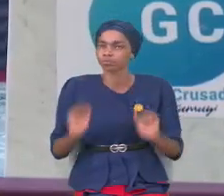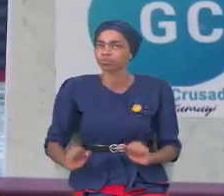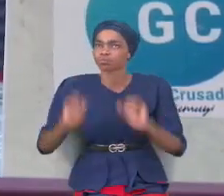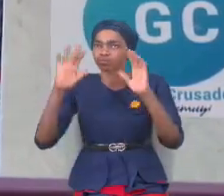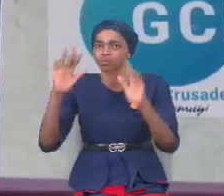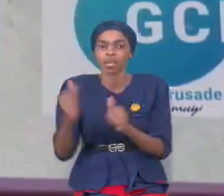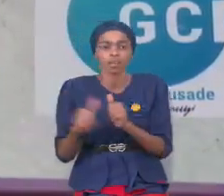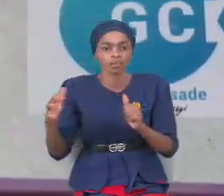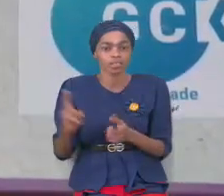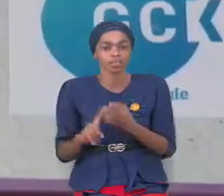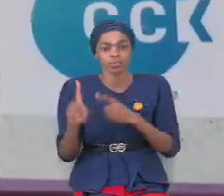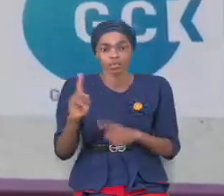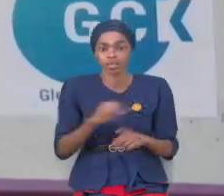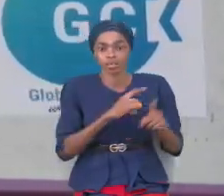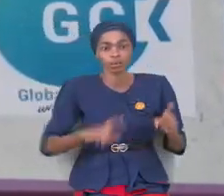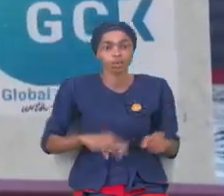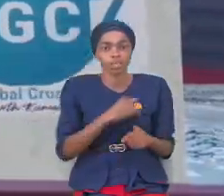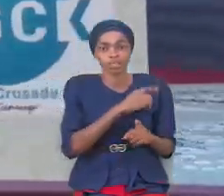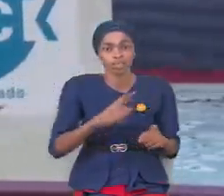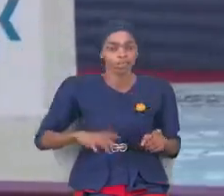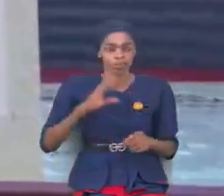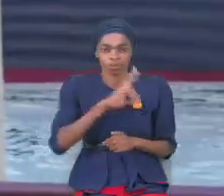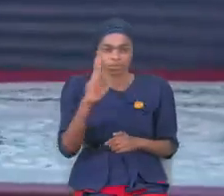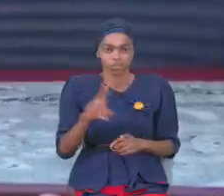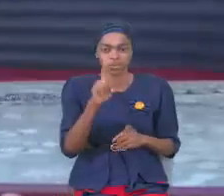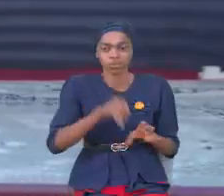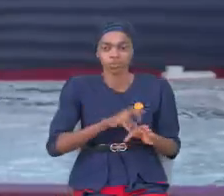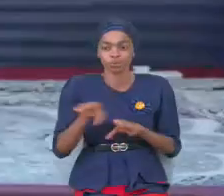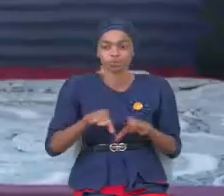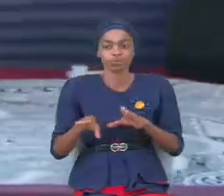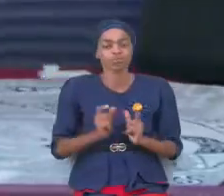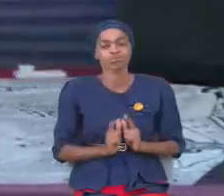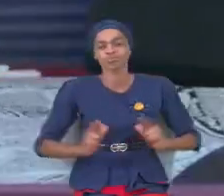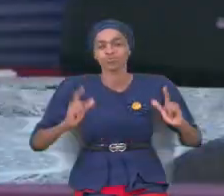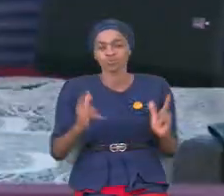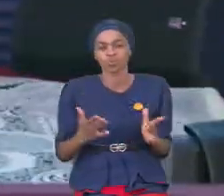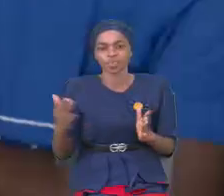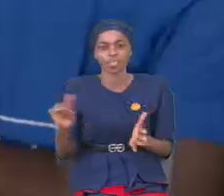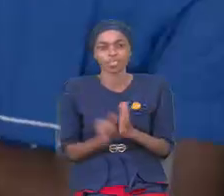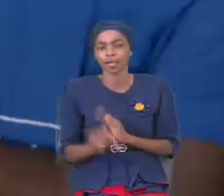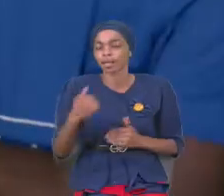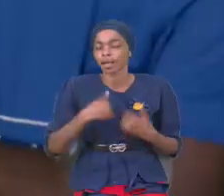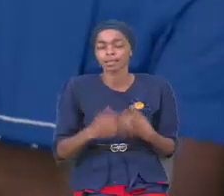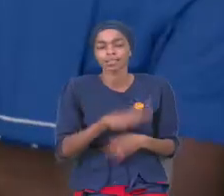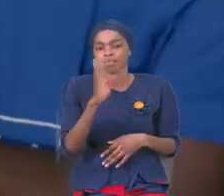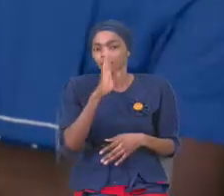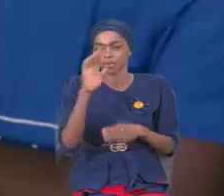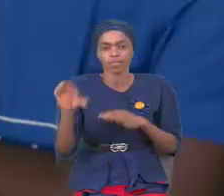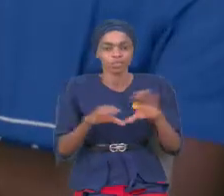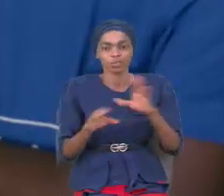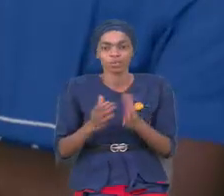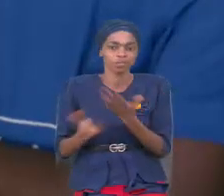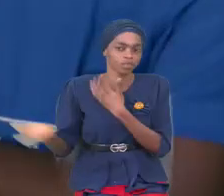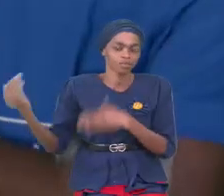to use you to do some spectacular things that had never been done in Jesus' name. We're coming to